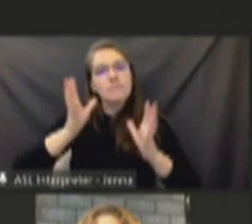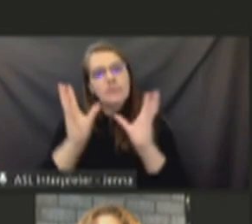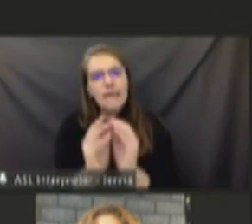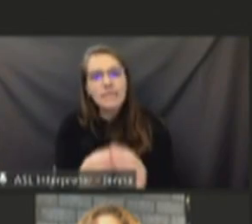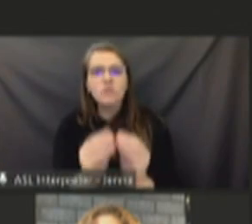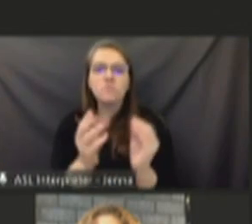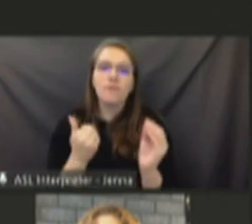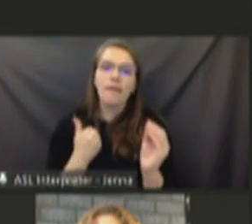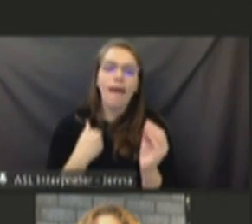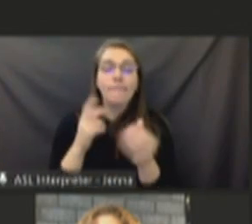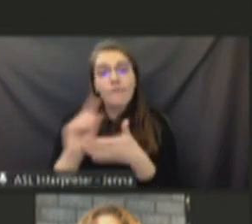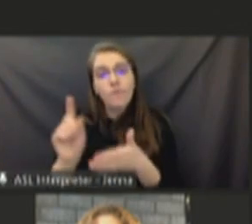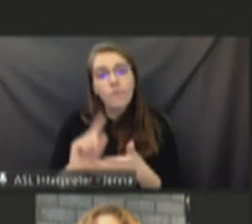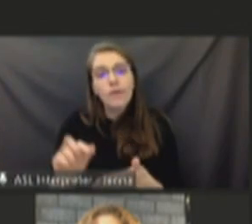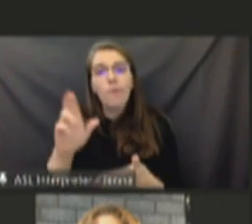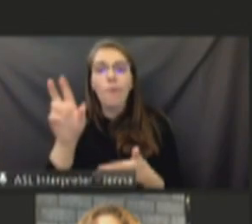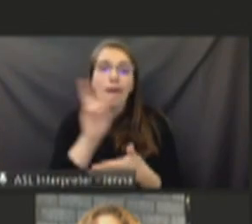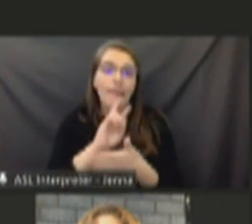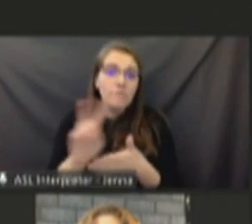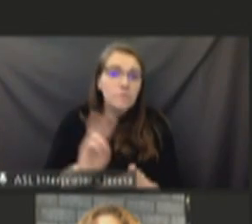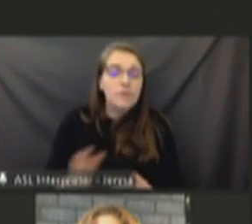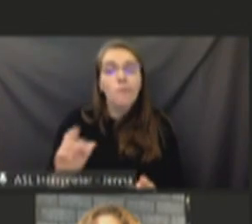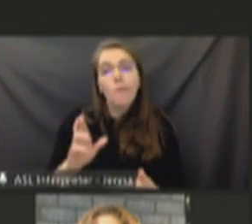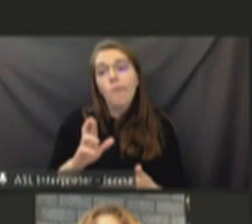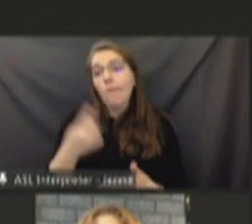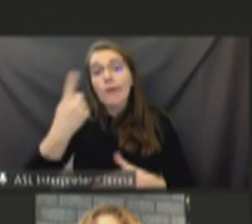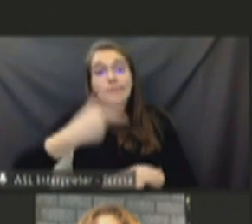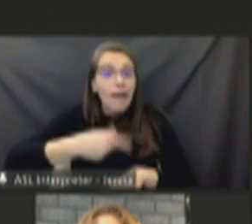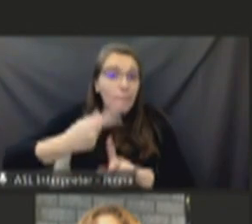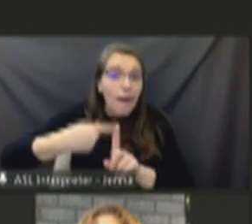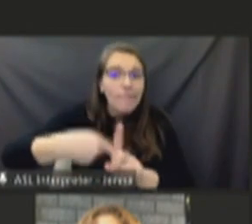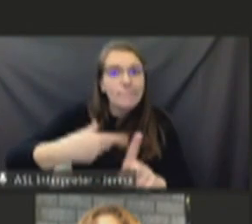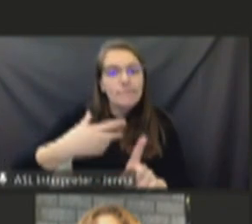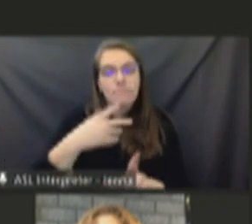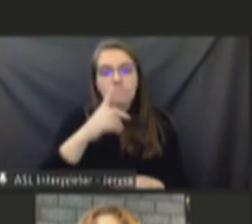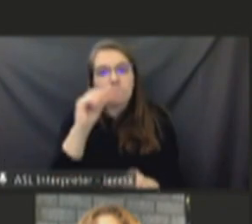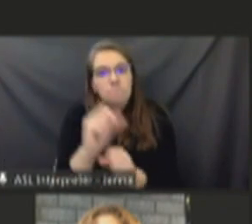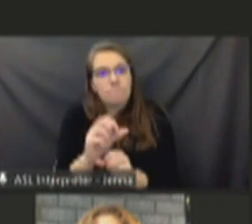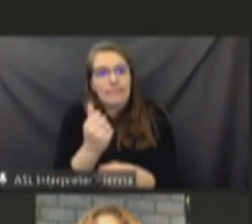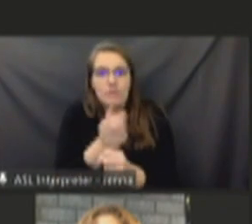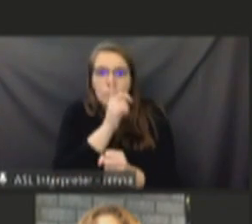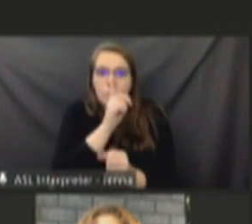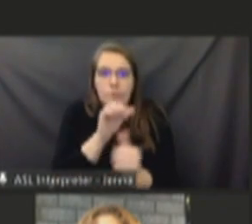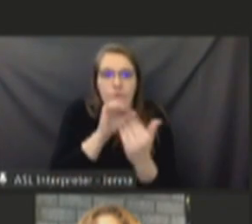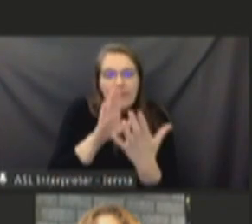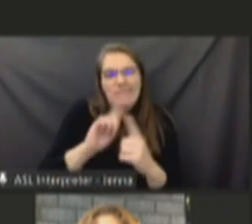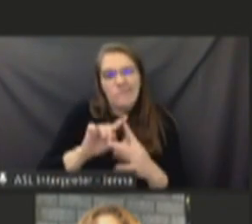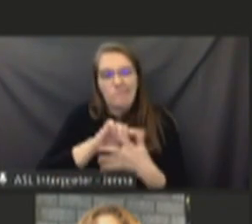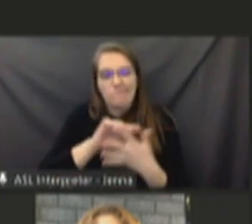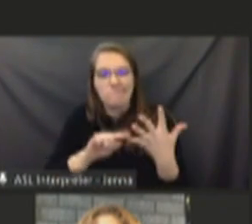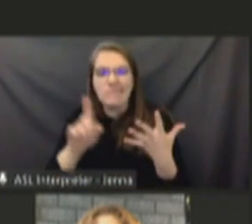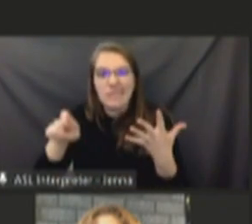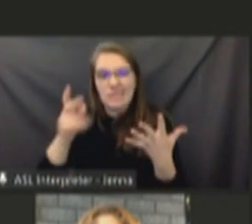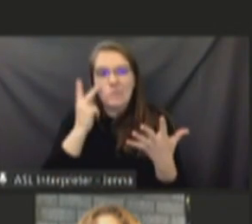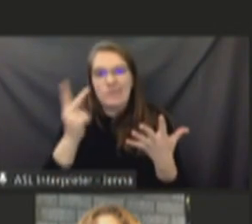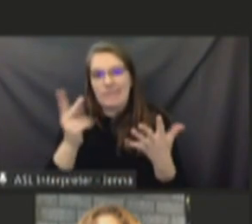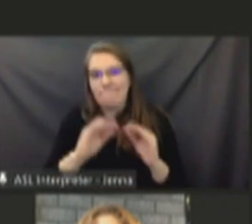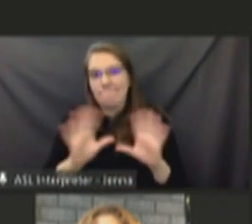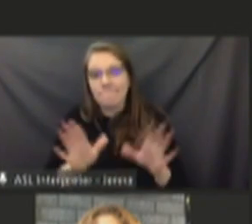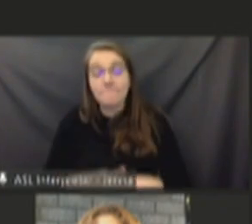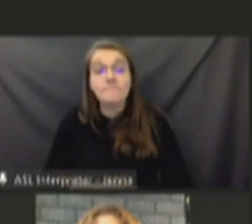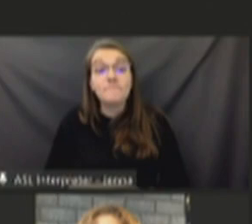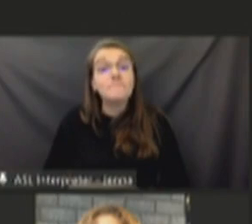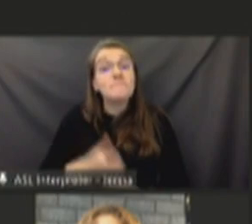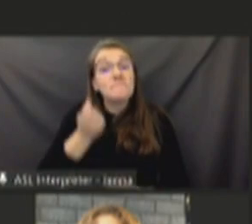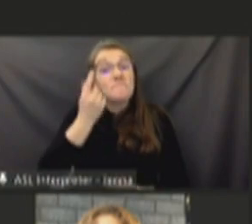or bi-monthly or once a month to really address some of the major needs that we're seeing. So a big example was in the beginning